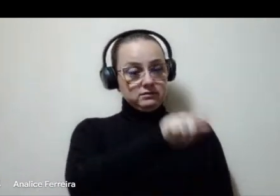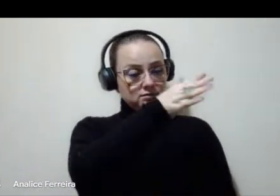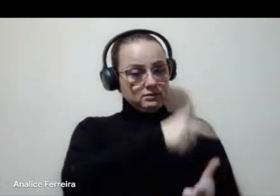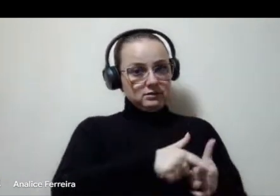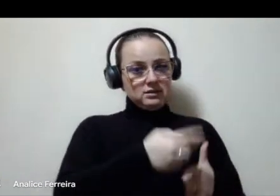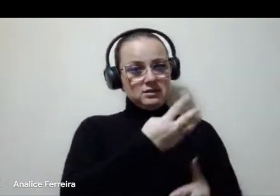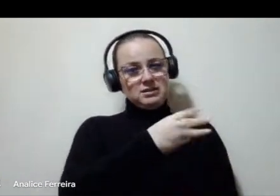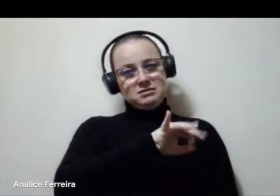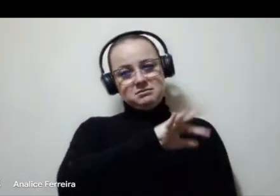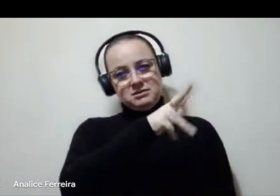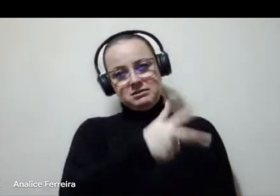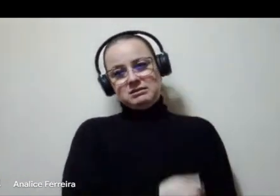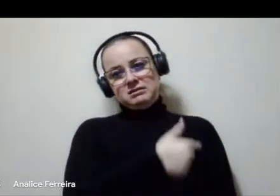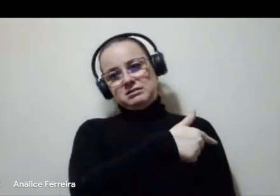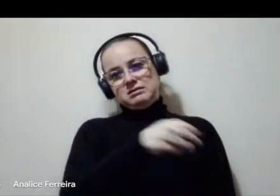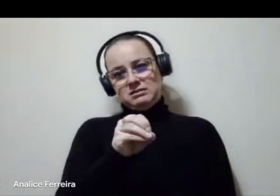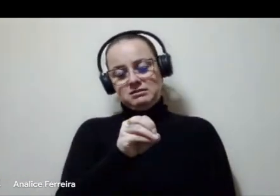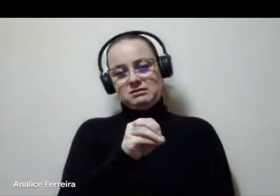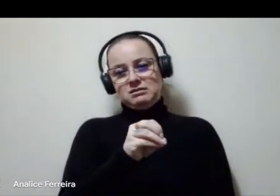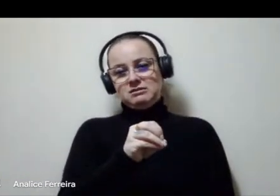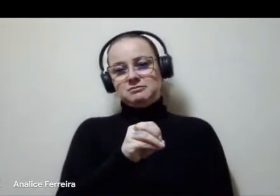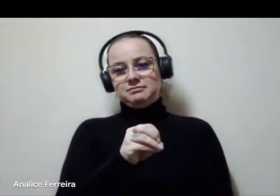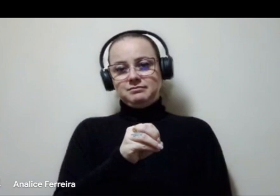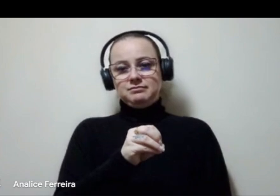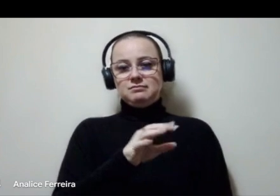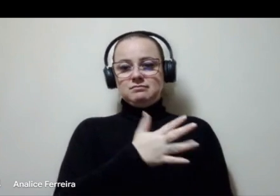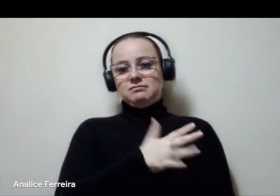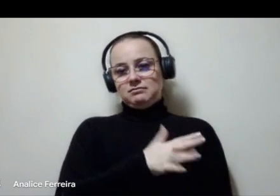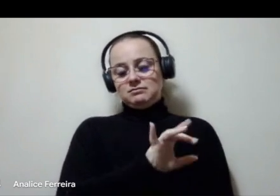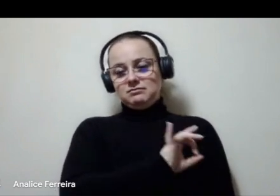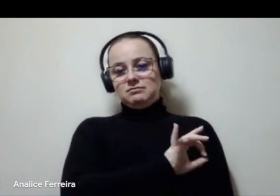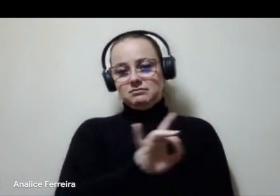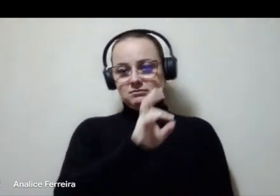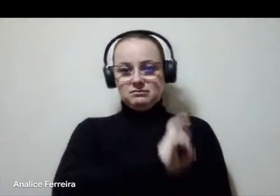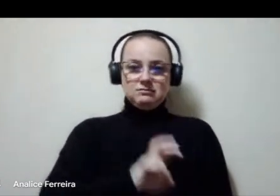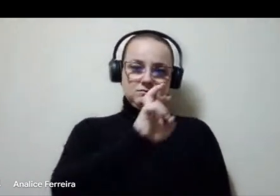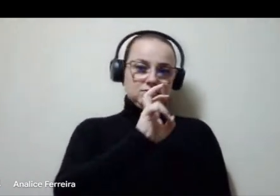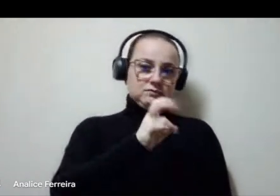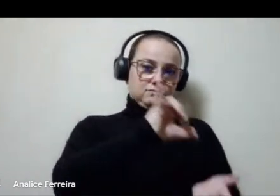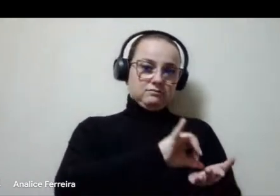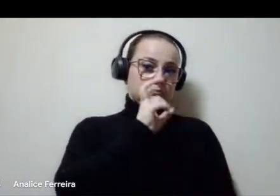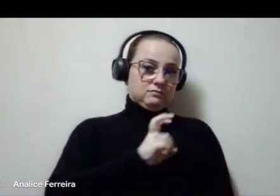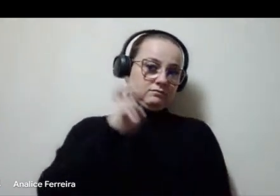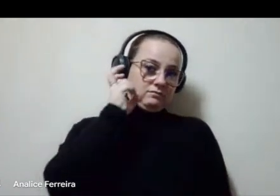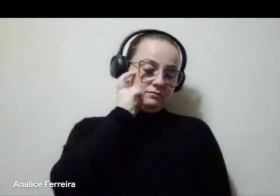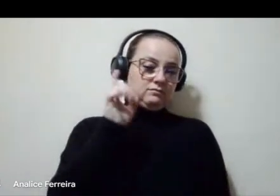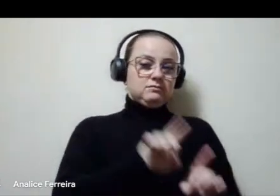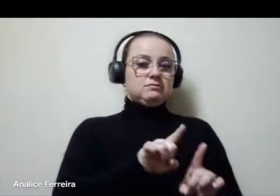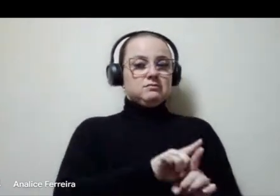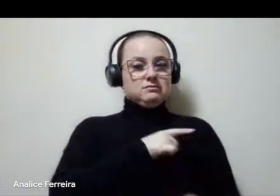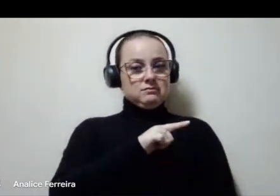,7 million, in average, for Pontes of Cultura. And then, he also comes with other